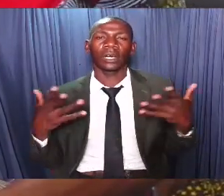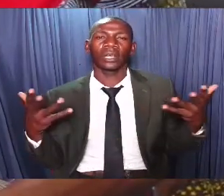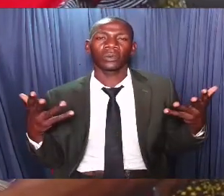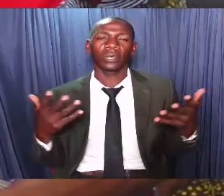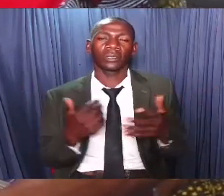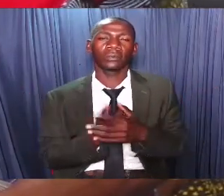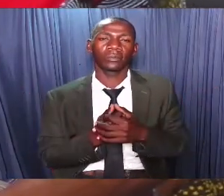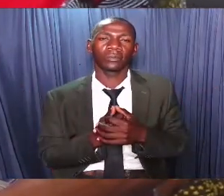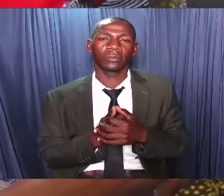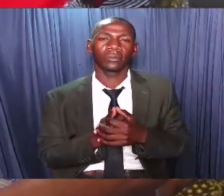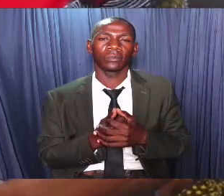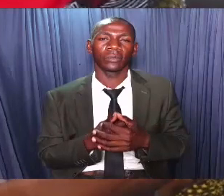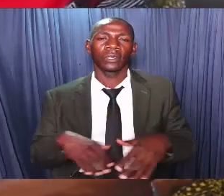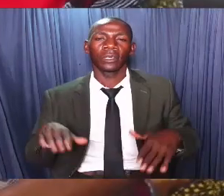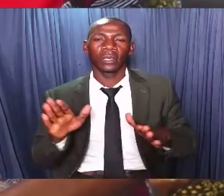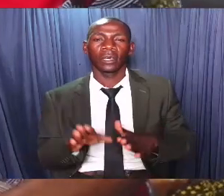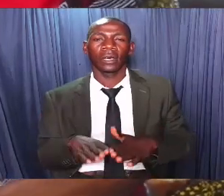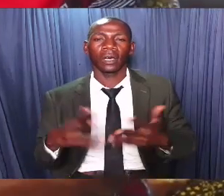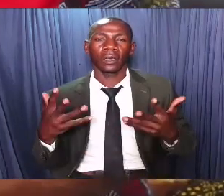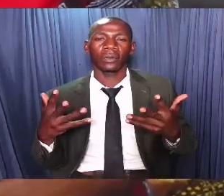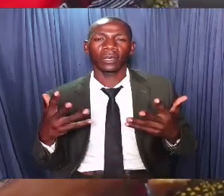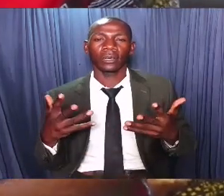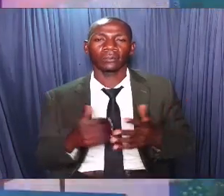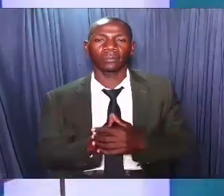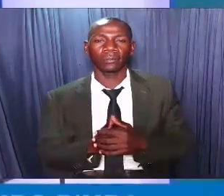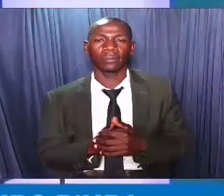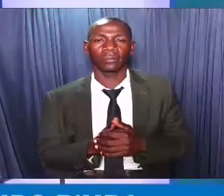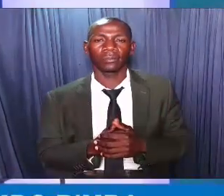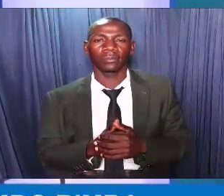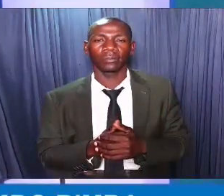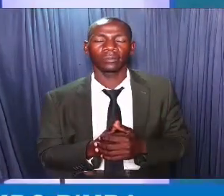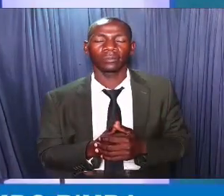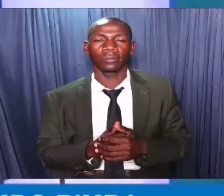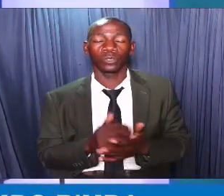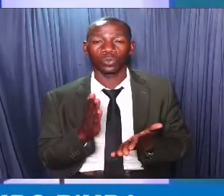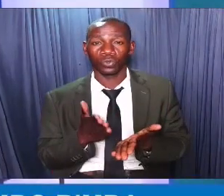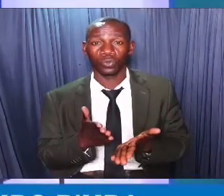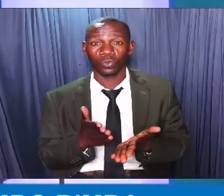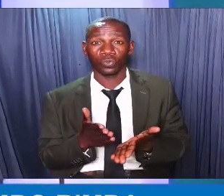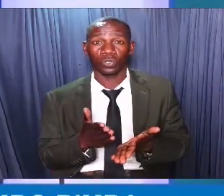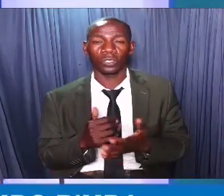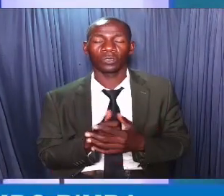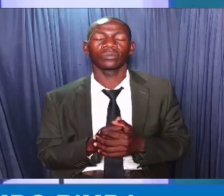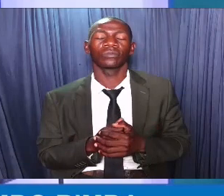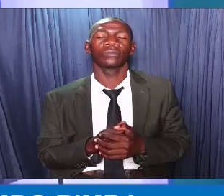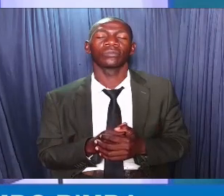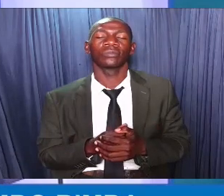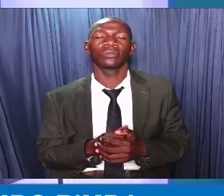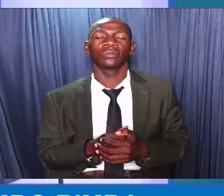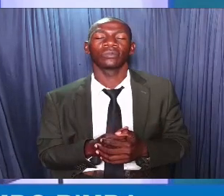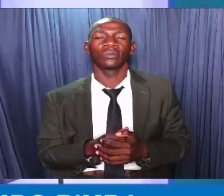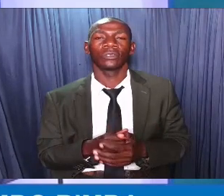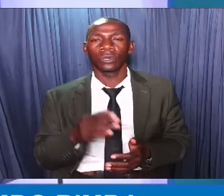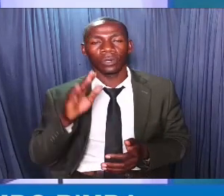Hallelujah. Hallelujah. Hallelujah. Hallelujah. Kabisa. That is it.